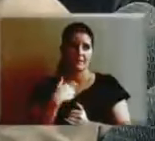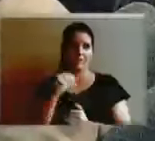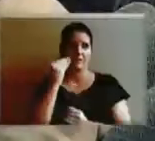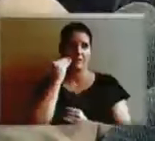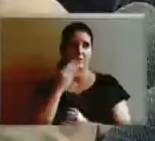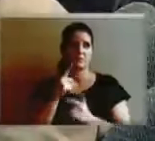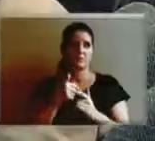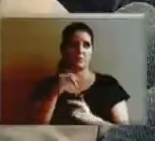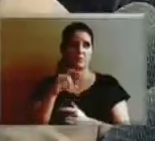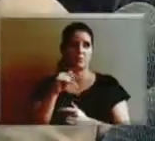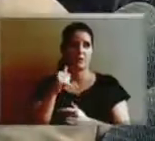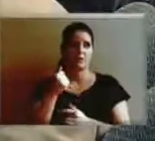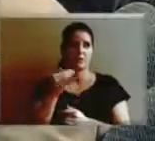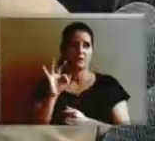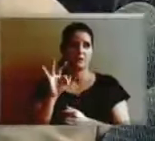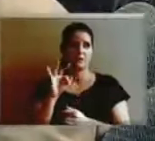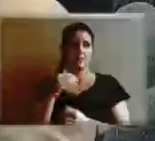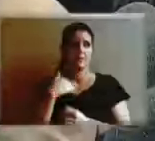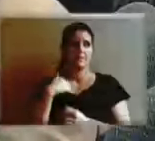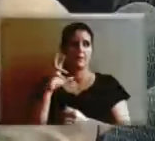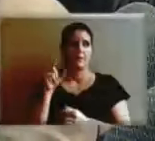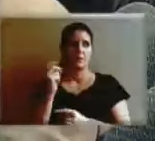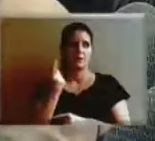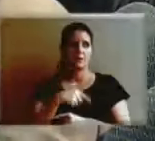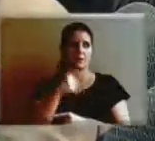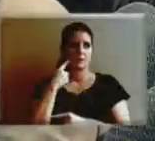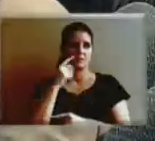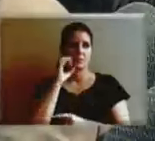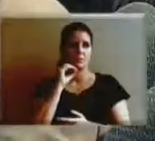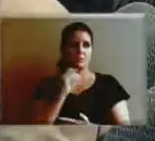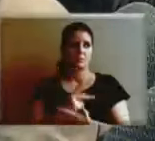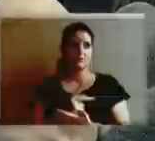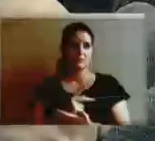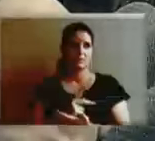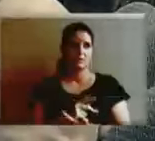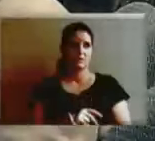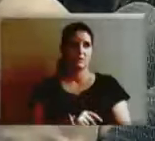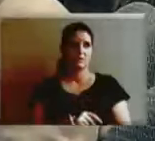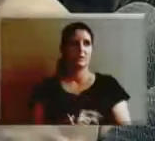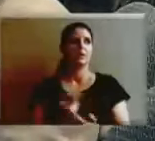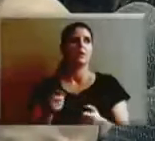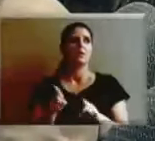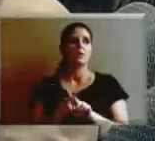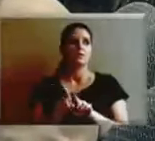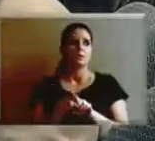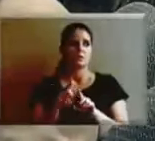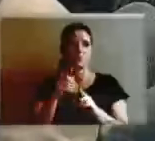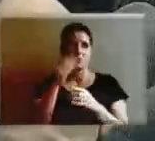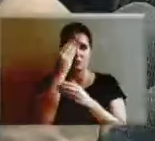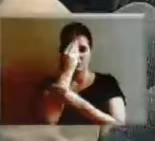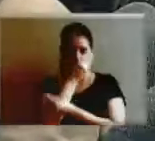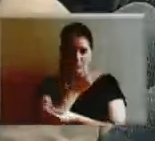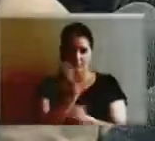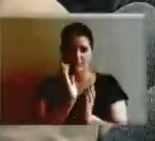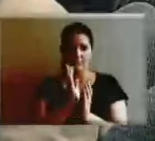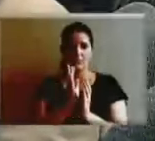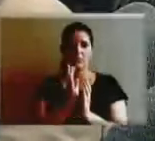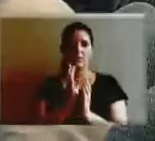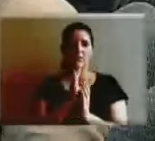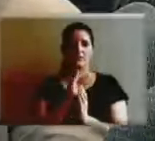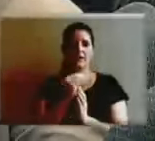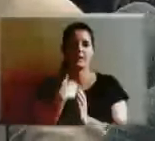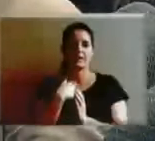board to make the approval, also to get the notice for the hearing and the advertisement for that